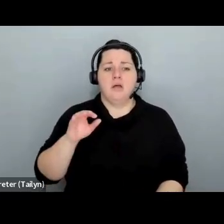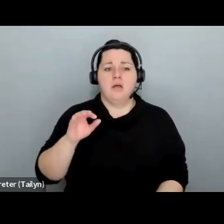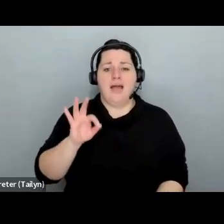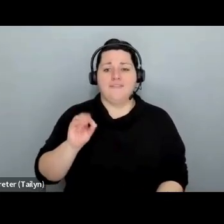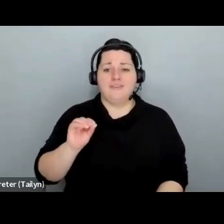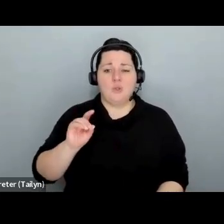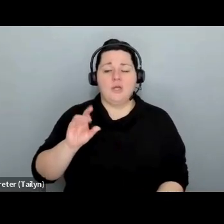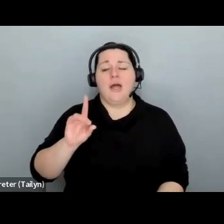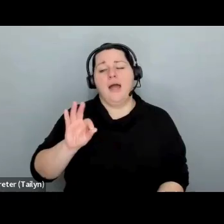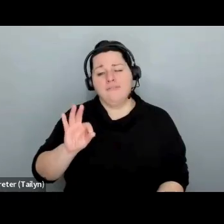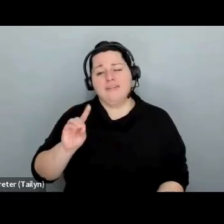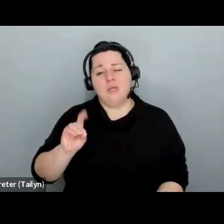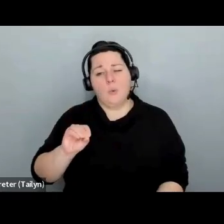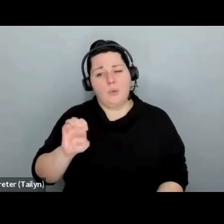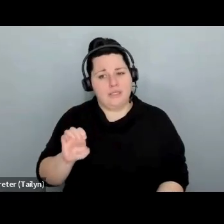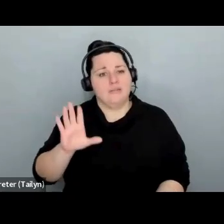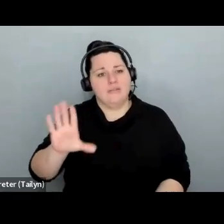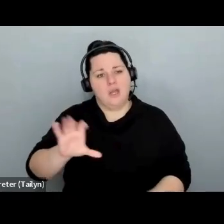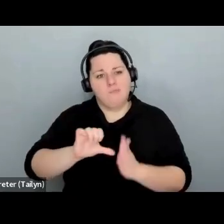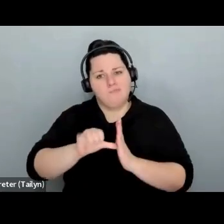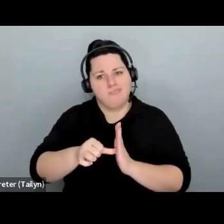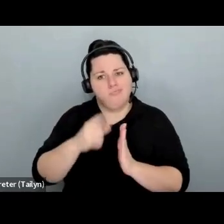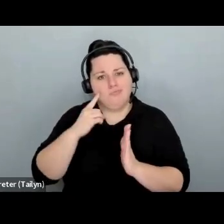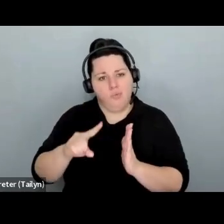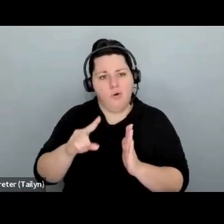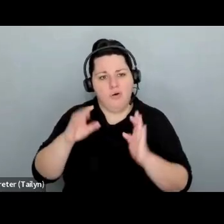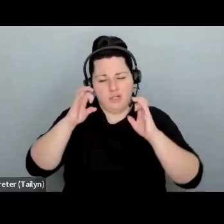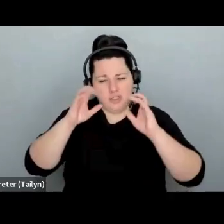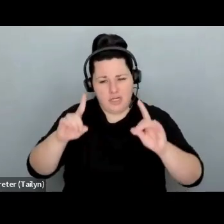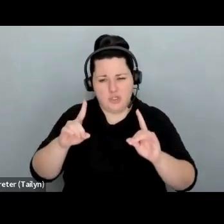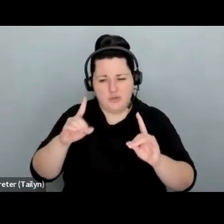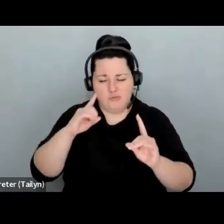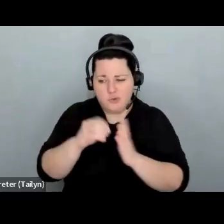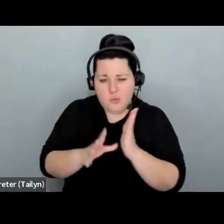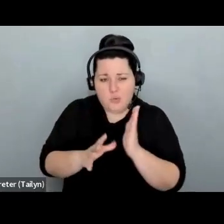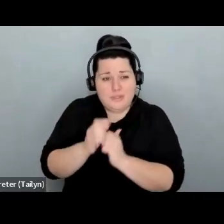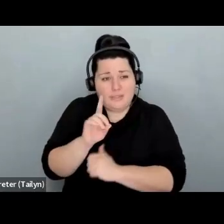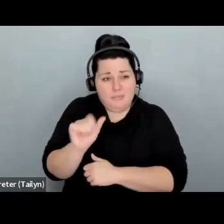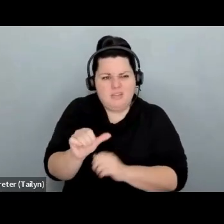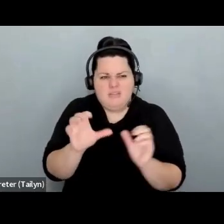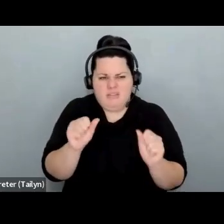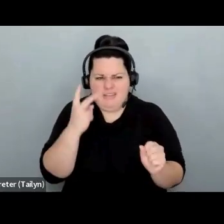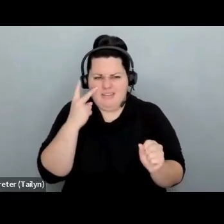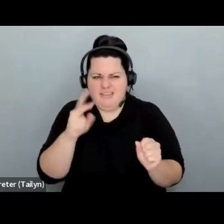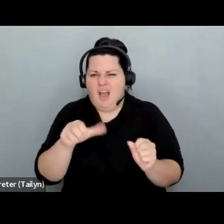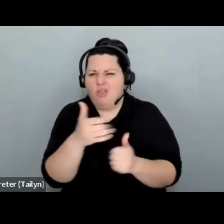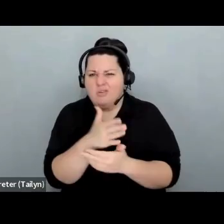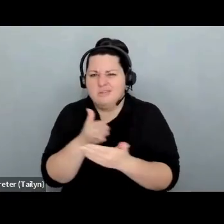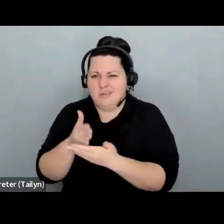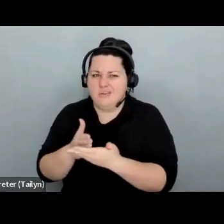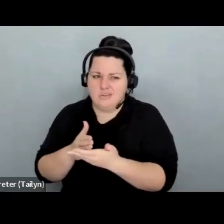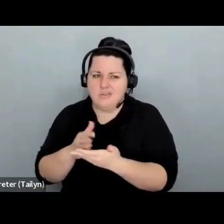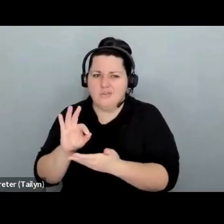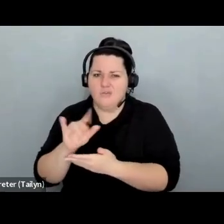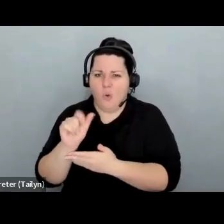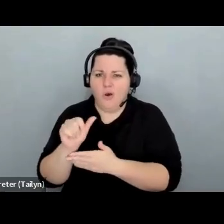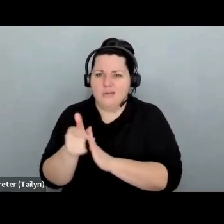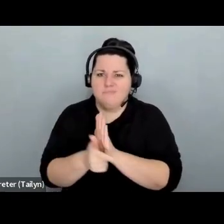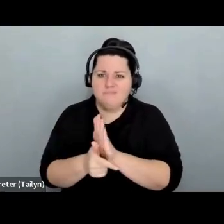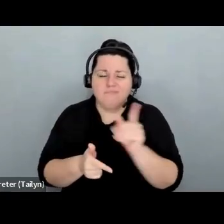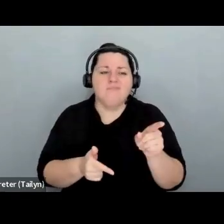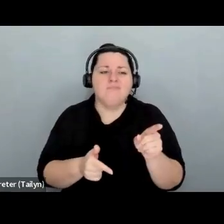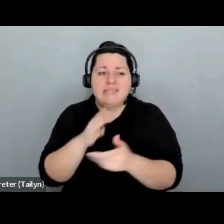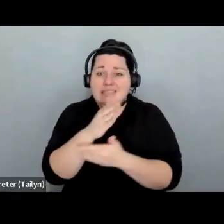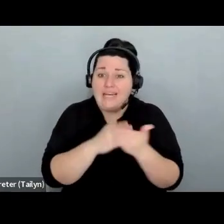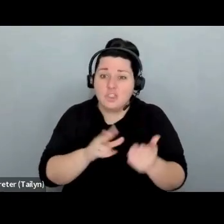FDOE's emphasis on education of students with disabilities can be seen in other sections of the Florida statutes, such as